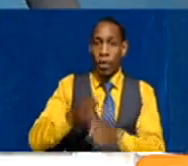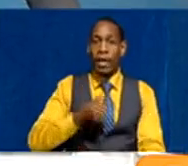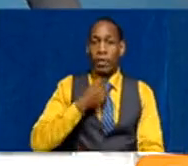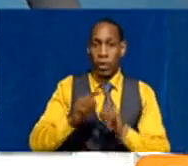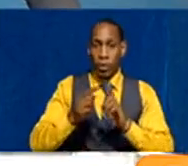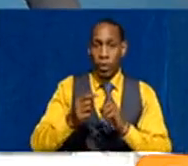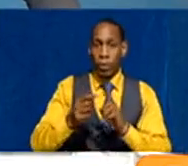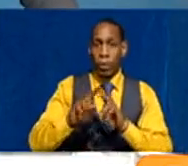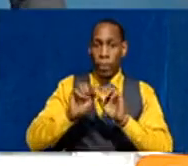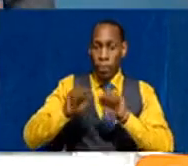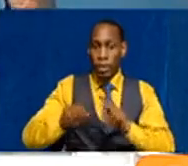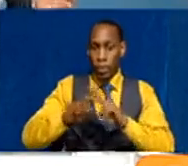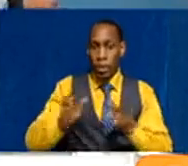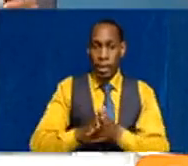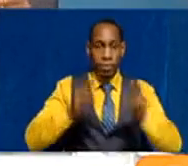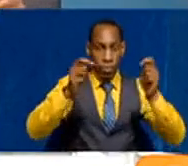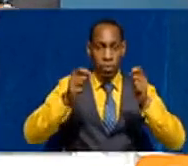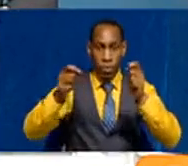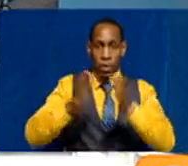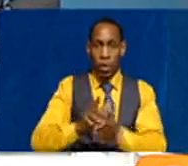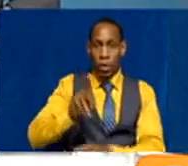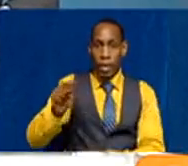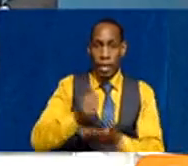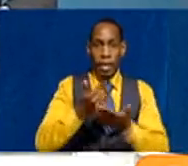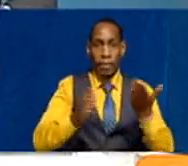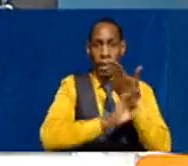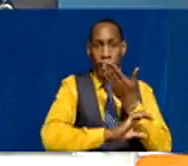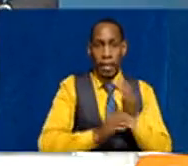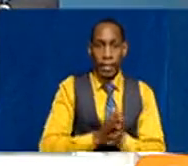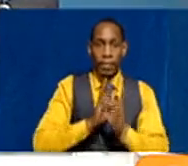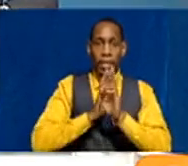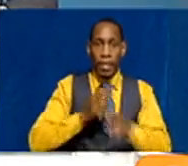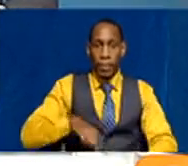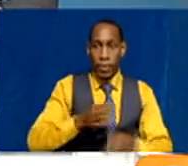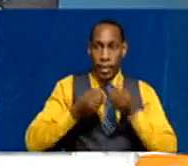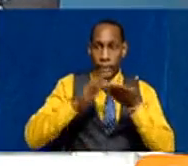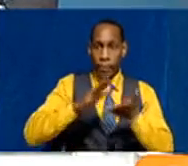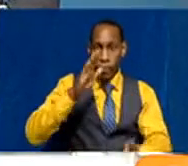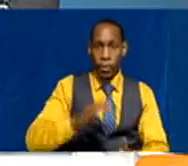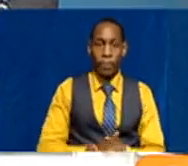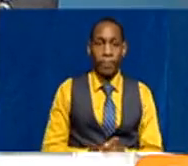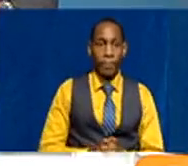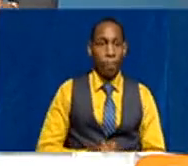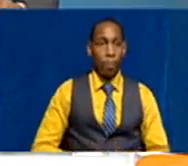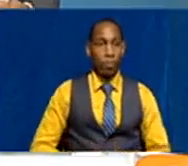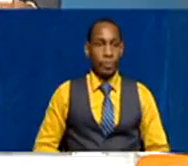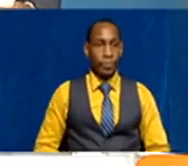commence industrial action across KAA offices countrywide. Faisal Ahmed has more on this